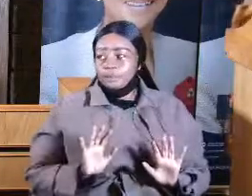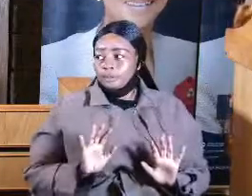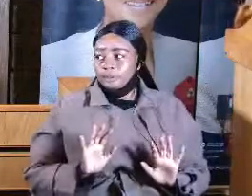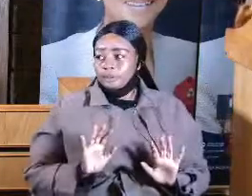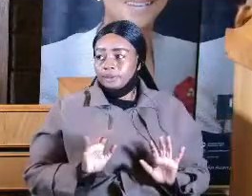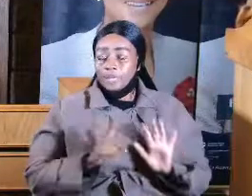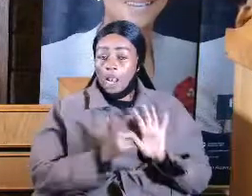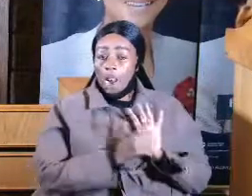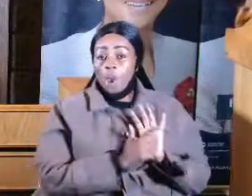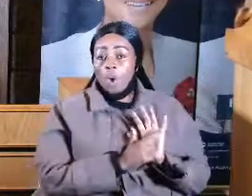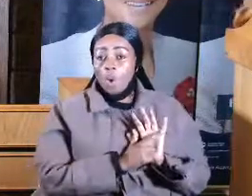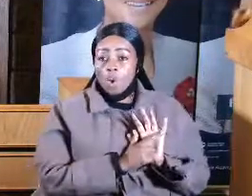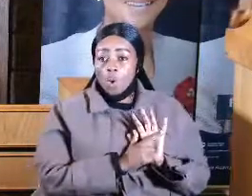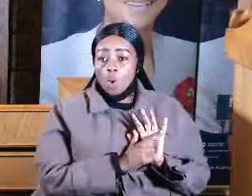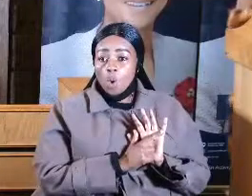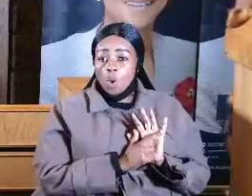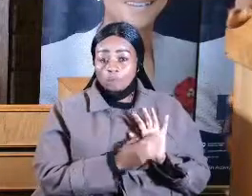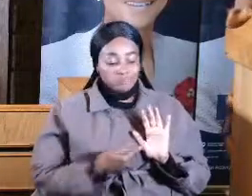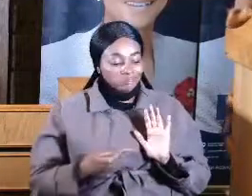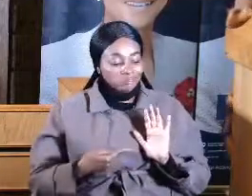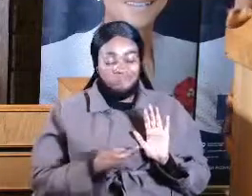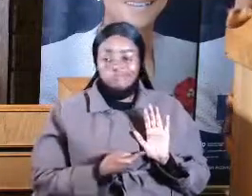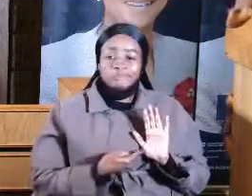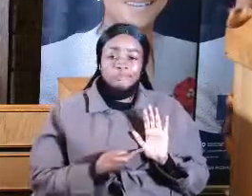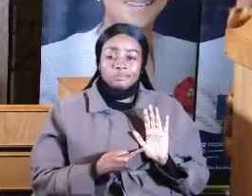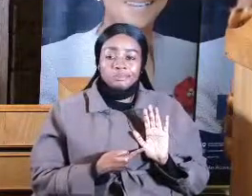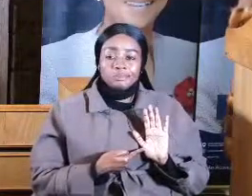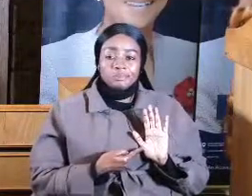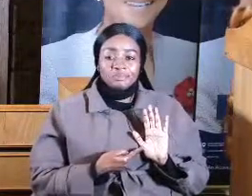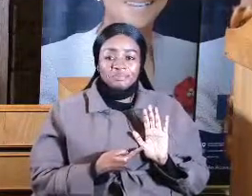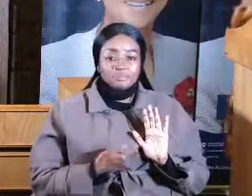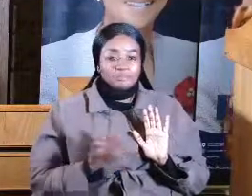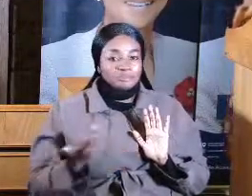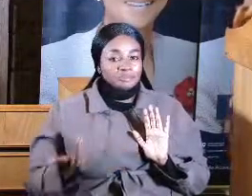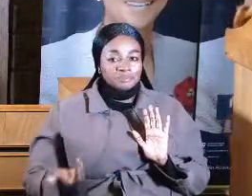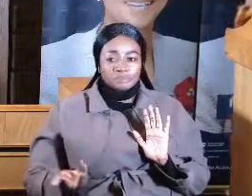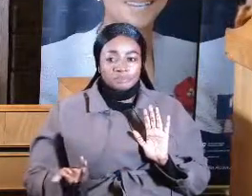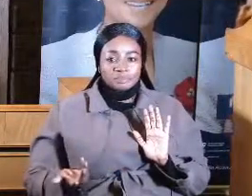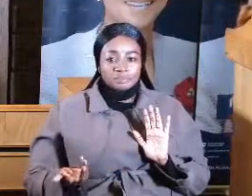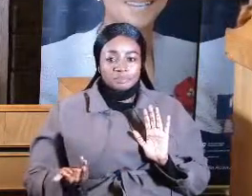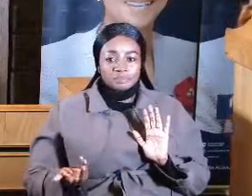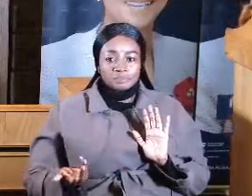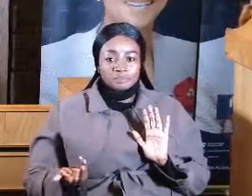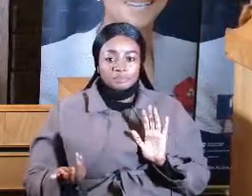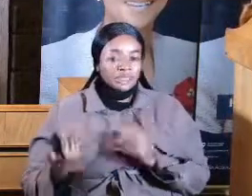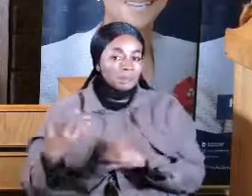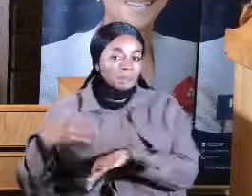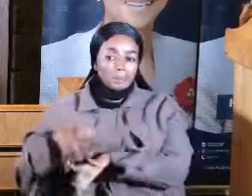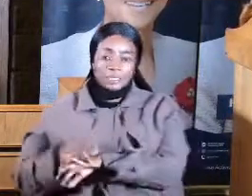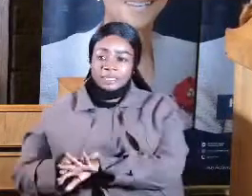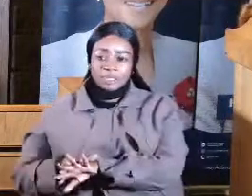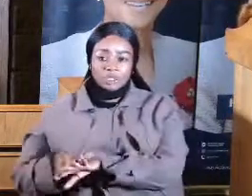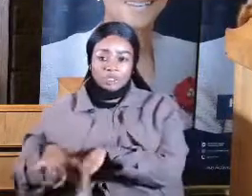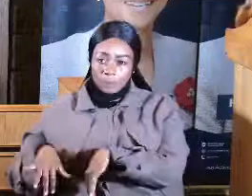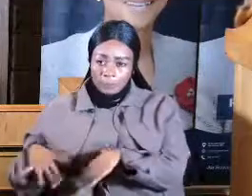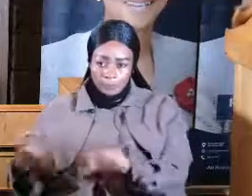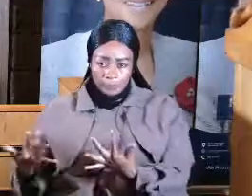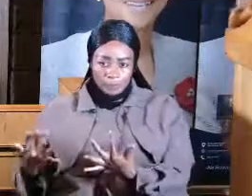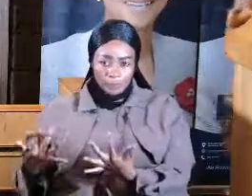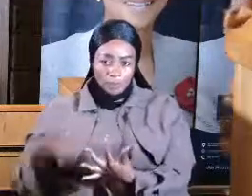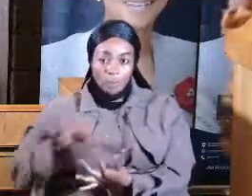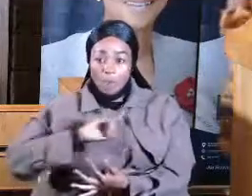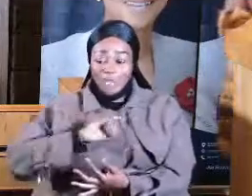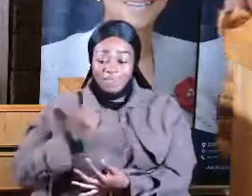those pieces of legislations that we are having, they lack in being implemented, because had they